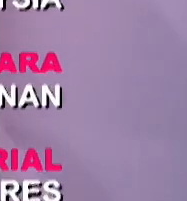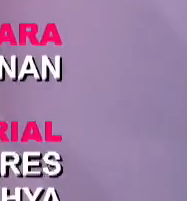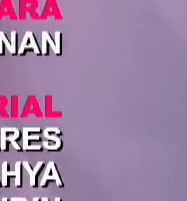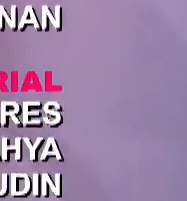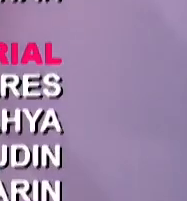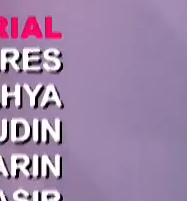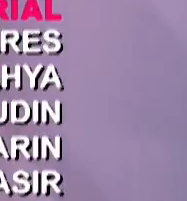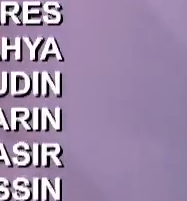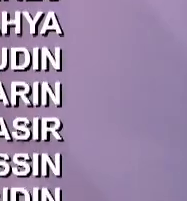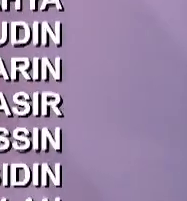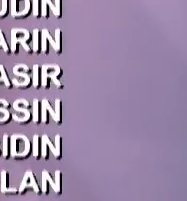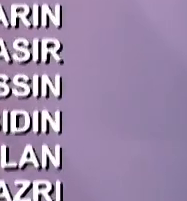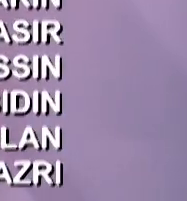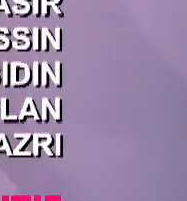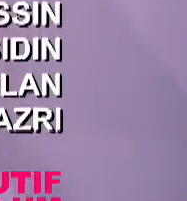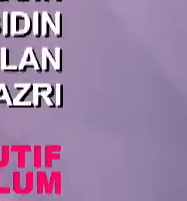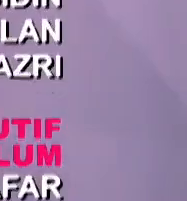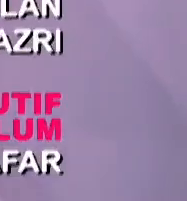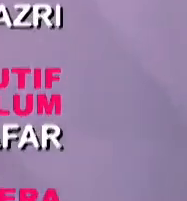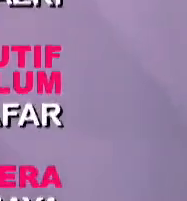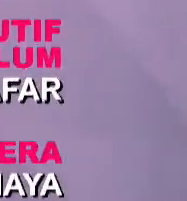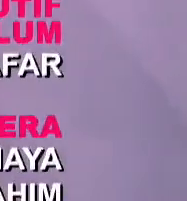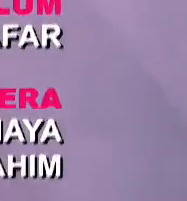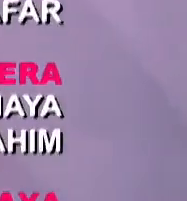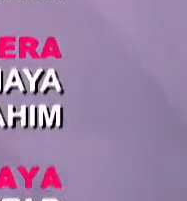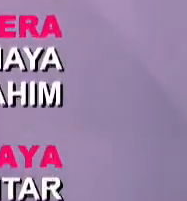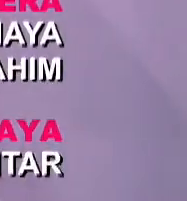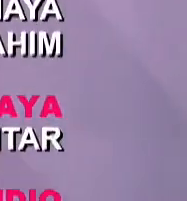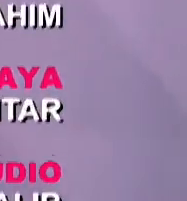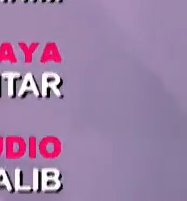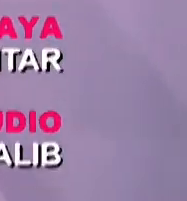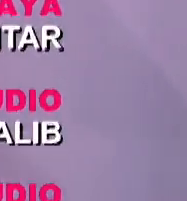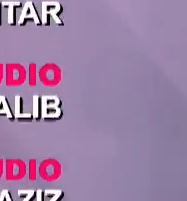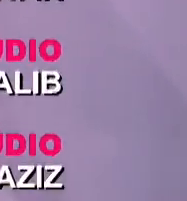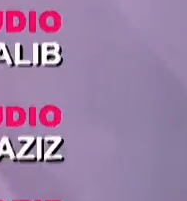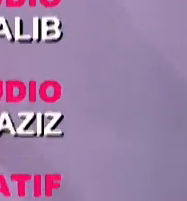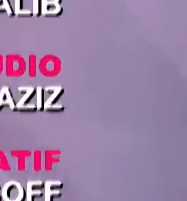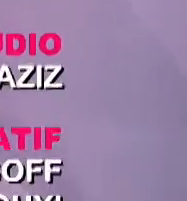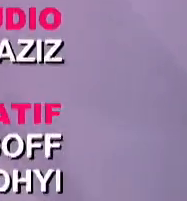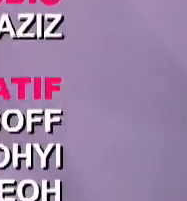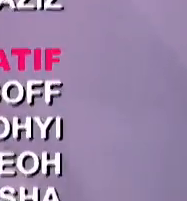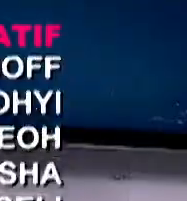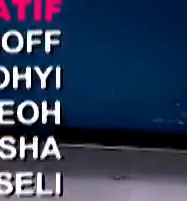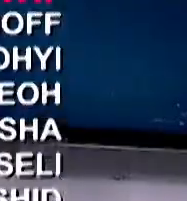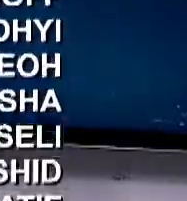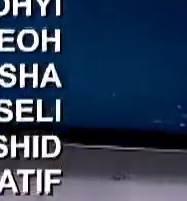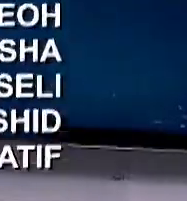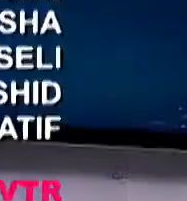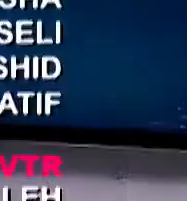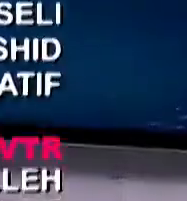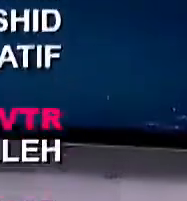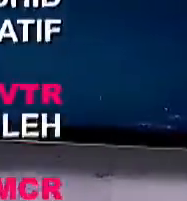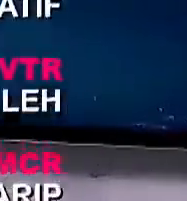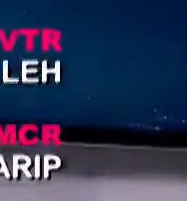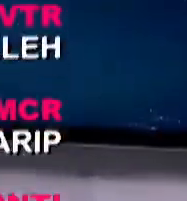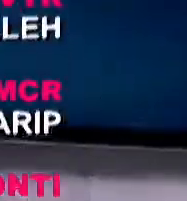Shall I compare thee to a summer's day? Thou art more